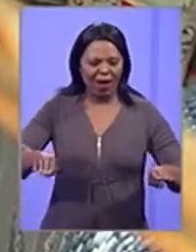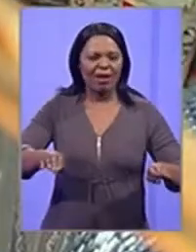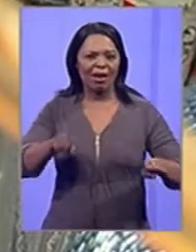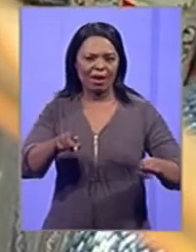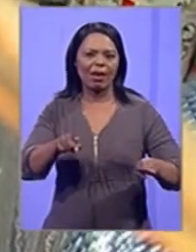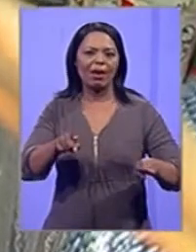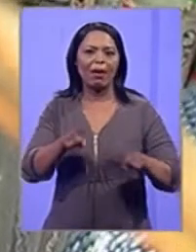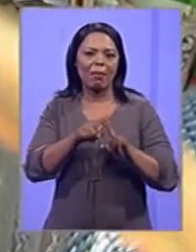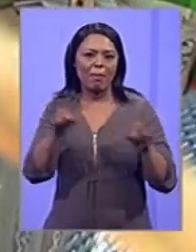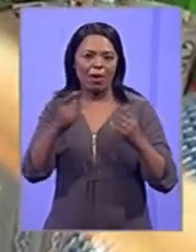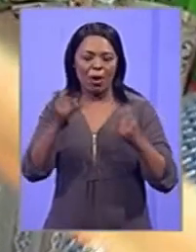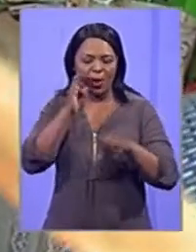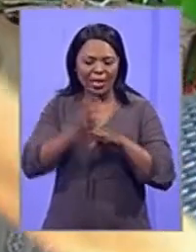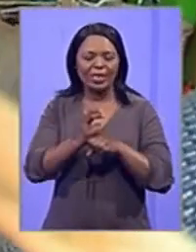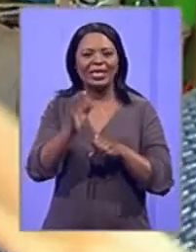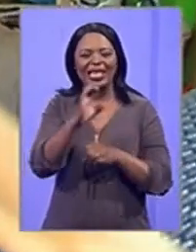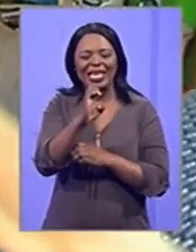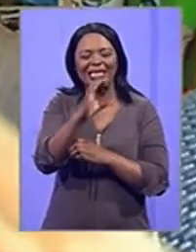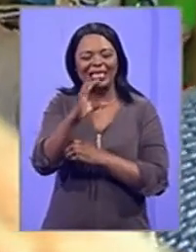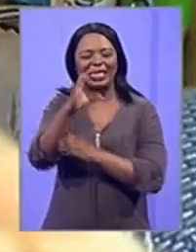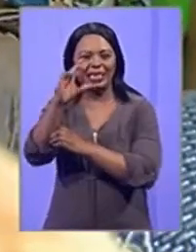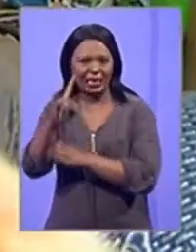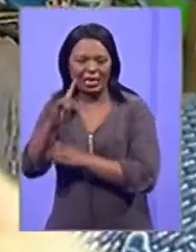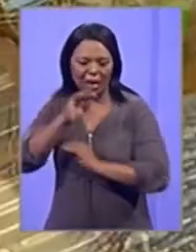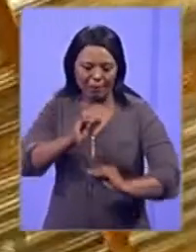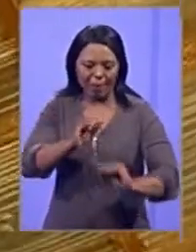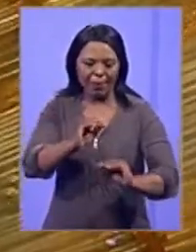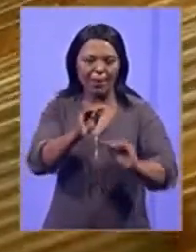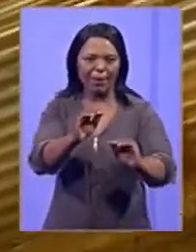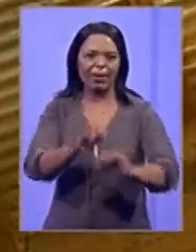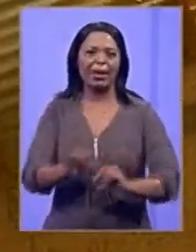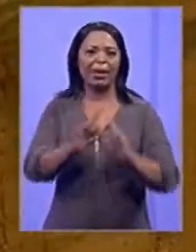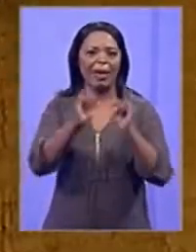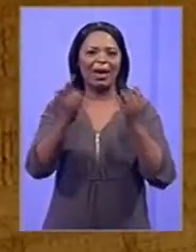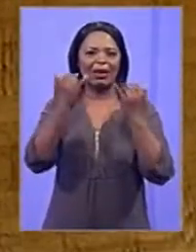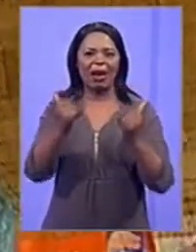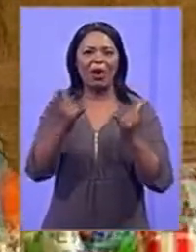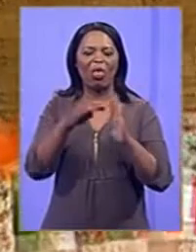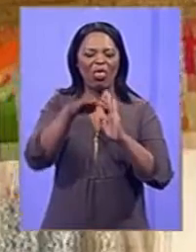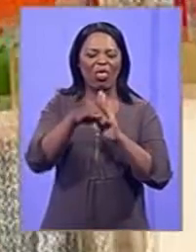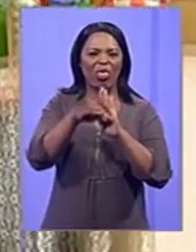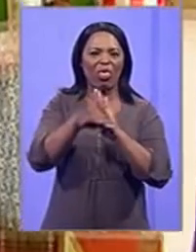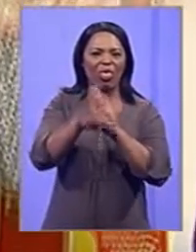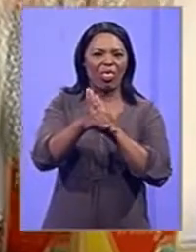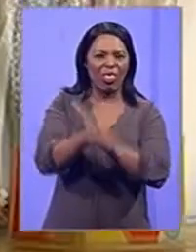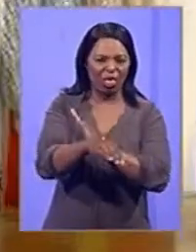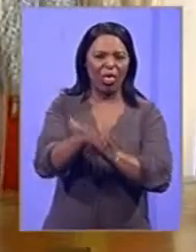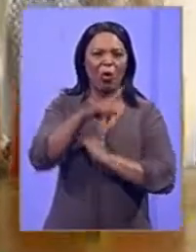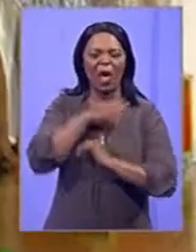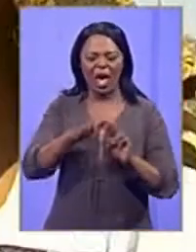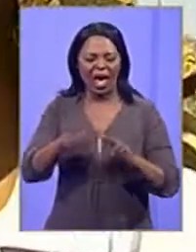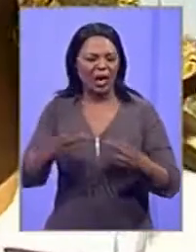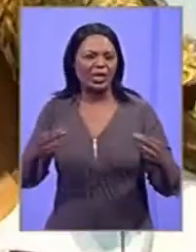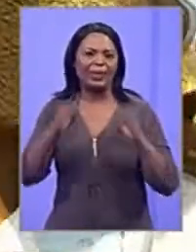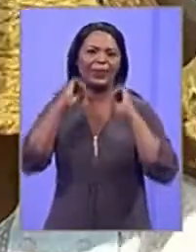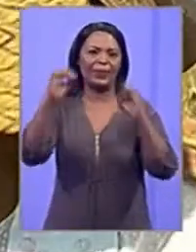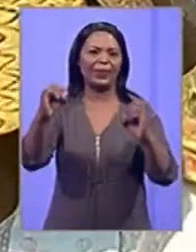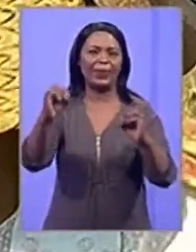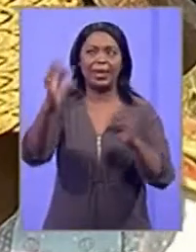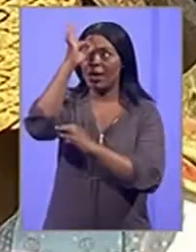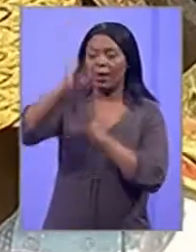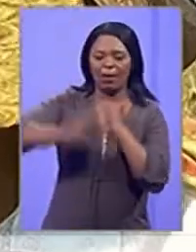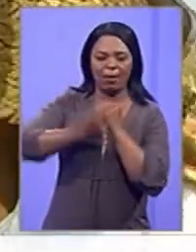di dirwago moo. E fela tumo ya go ithuta le go ngwadišwa e bontšha e fokotšaga ka nomoro ya godimo. Support yona re nayo